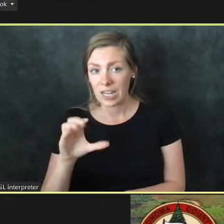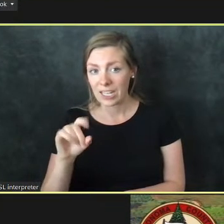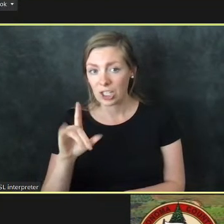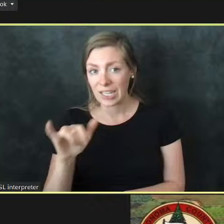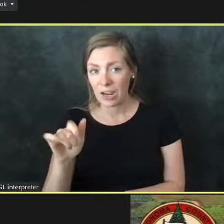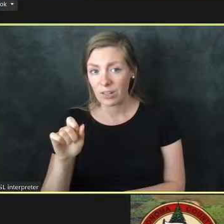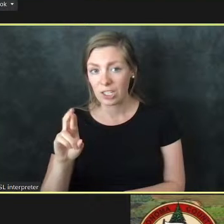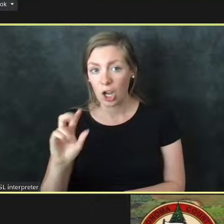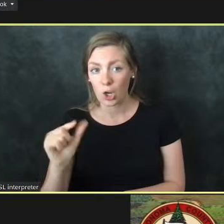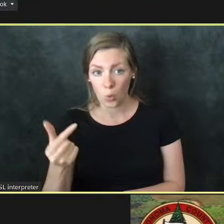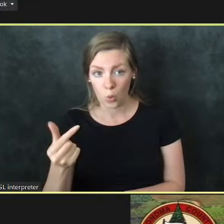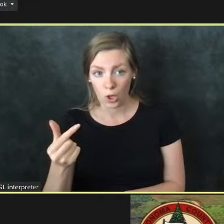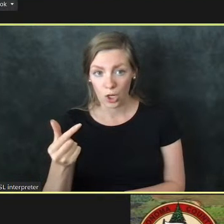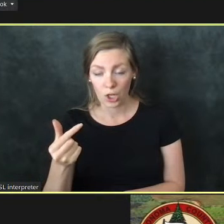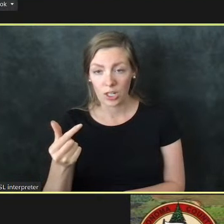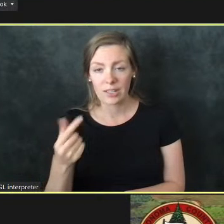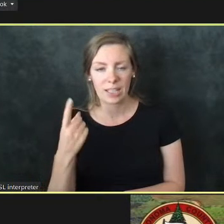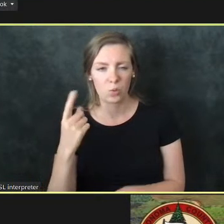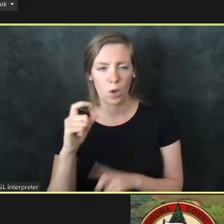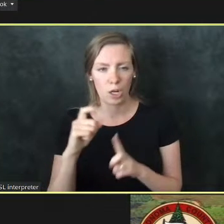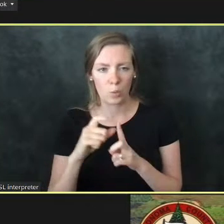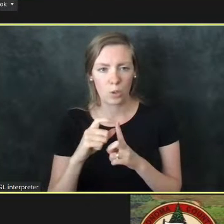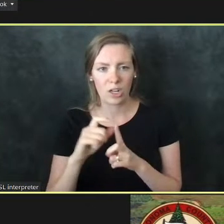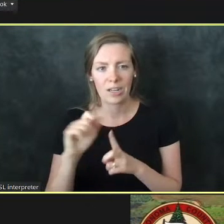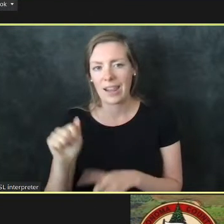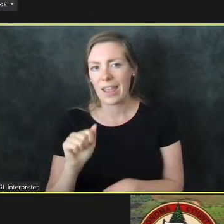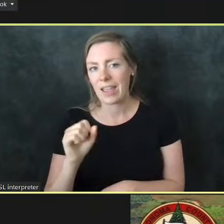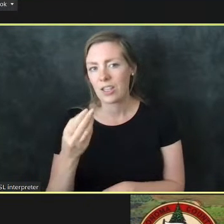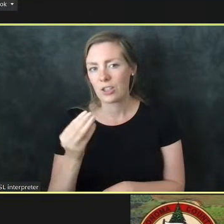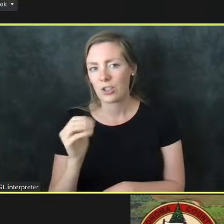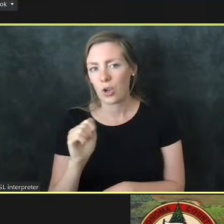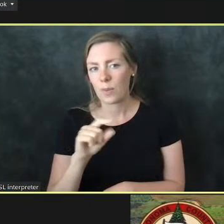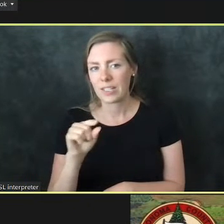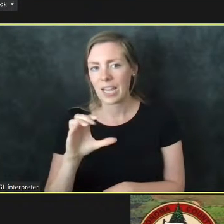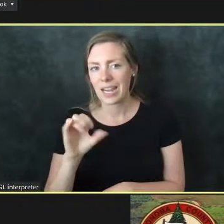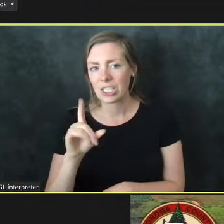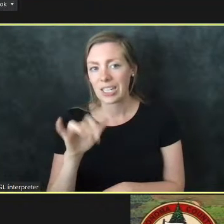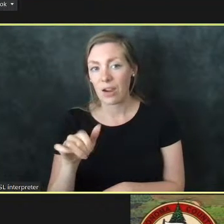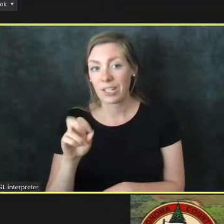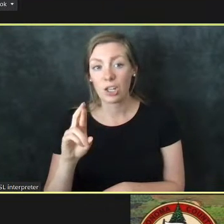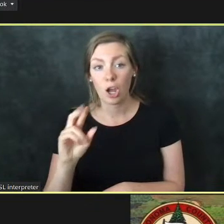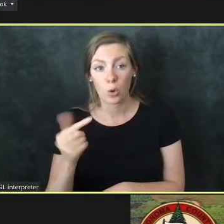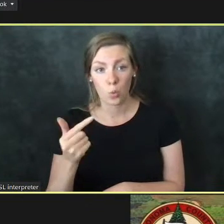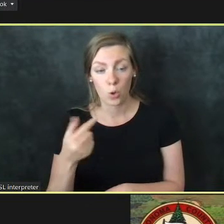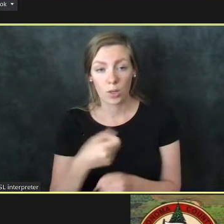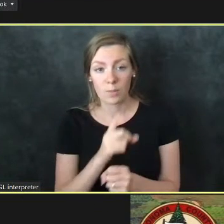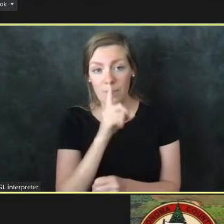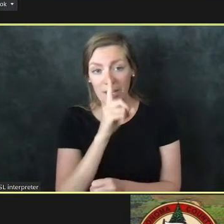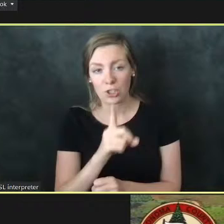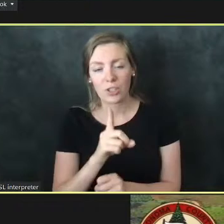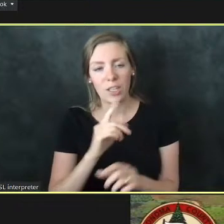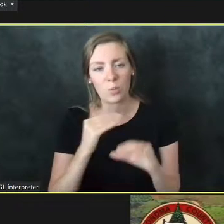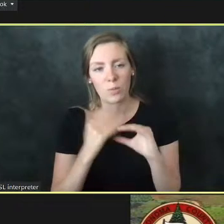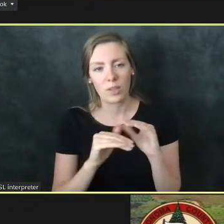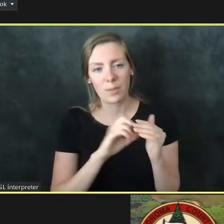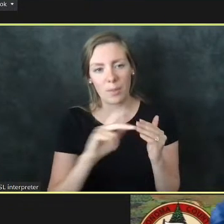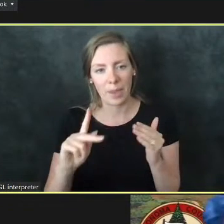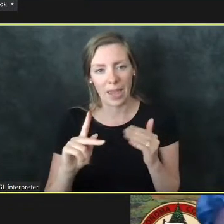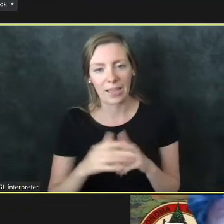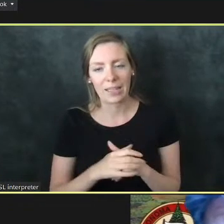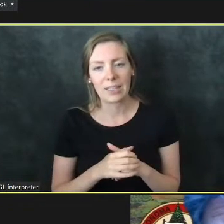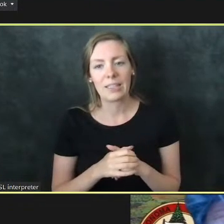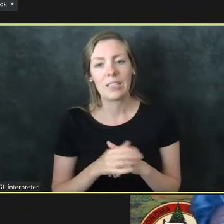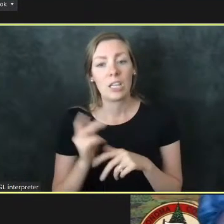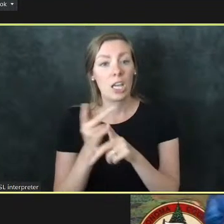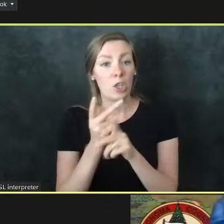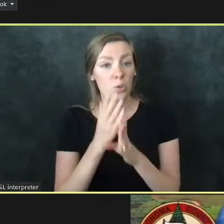publicaffairs@sonoma-county.org. That's publicaffairs Condado de Sonoma de Public @sonoma-county.org. Affairs, We'll make sure to get back to you. As Ana Supervisor